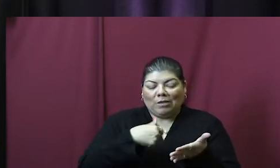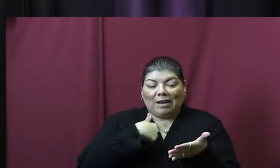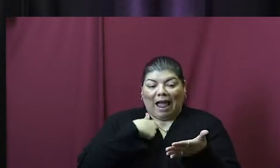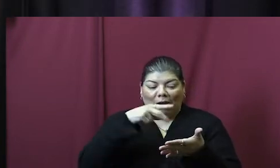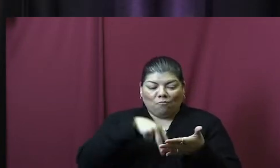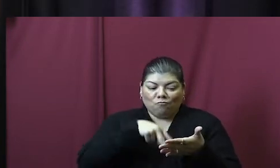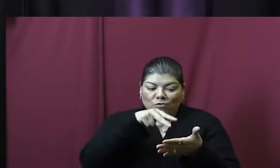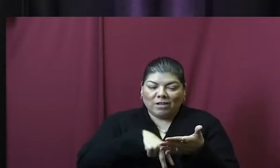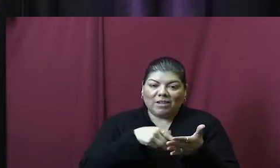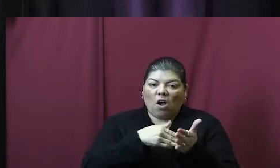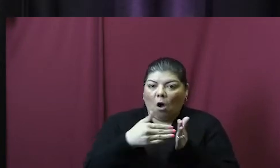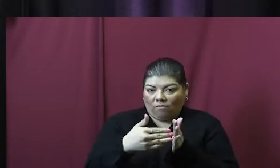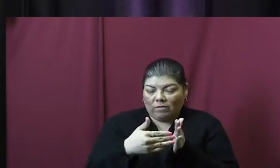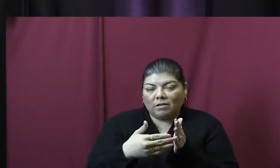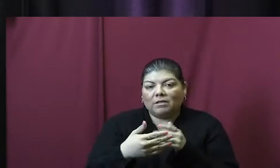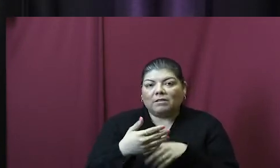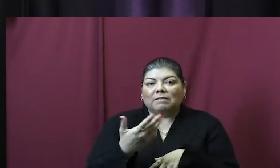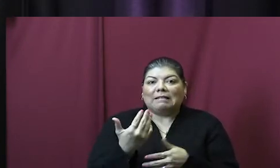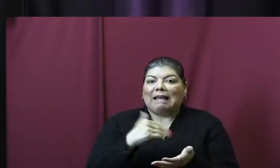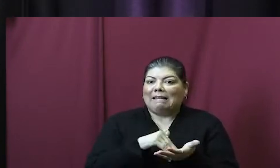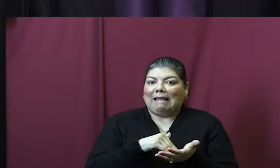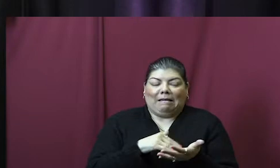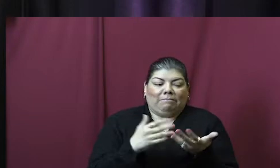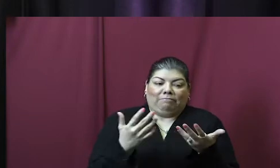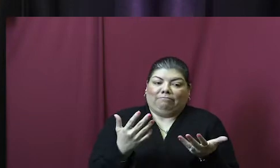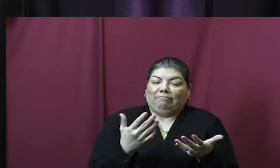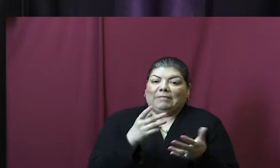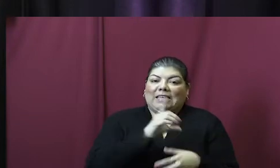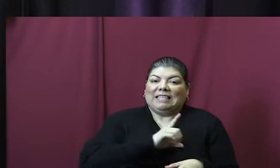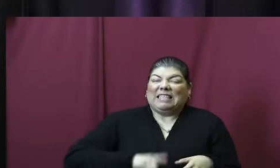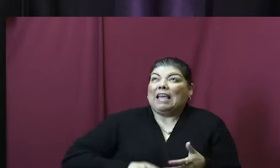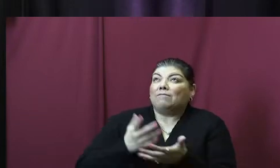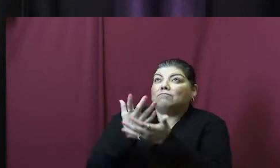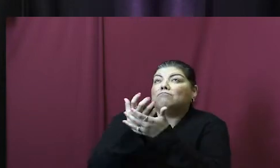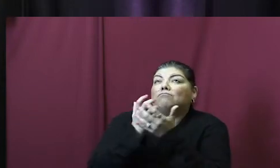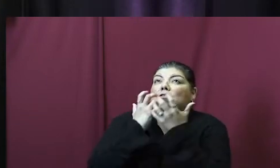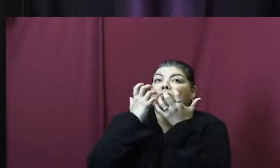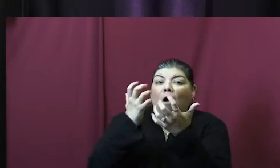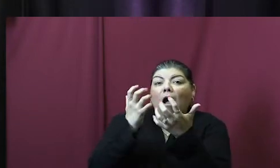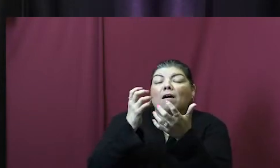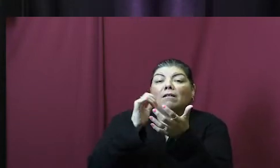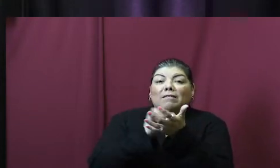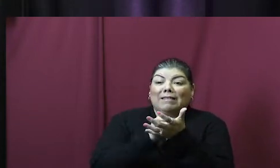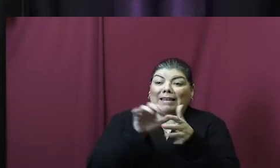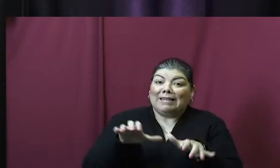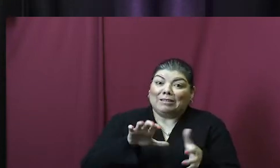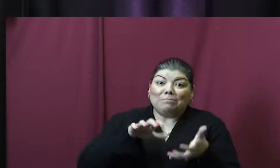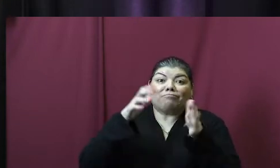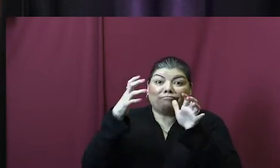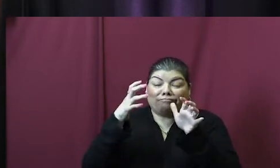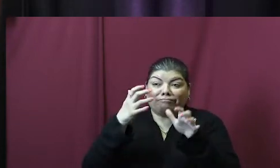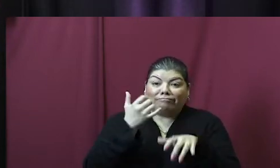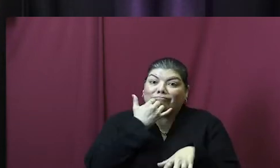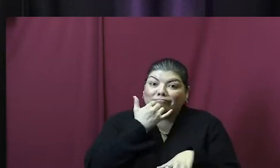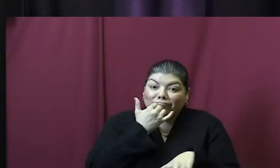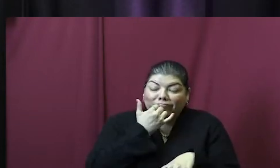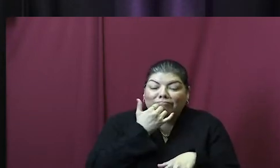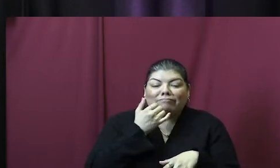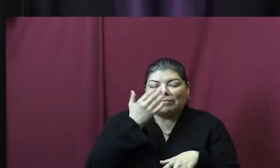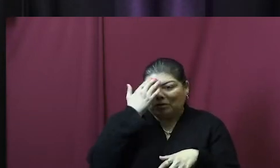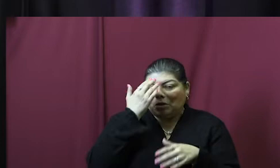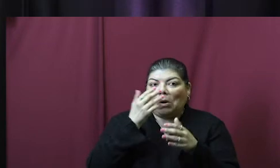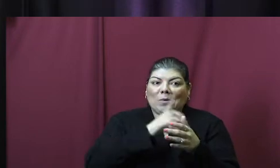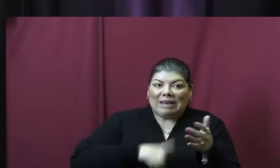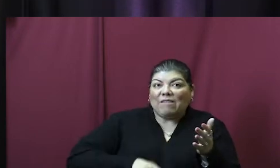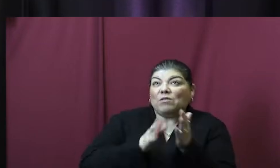passage that I read often. And again, it's just, you know, David's plea after he had done some mess. He's